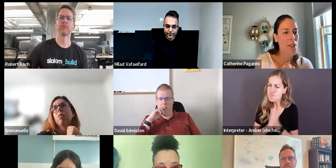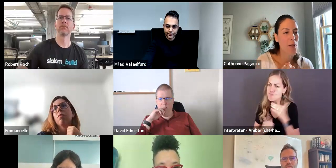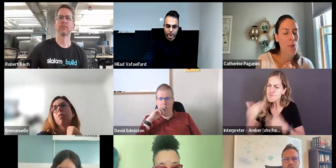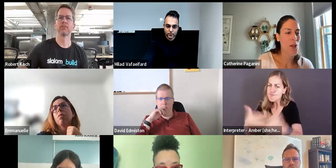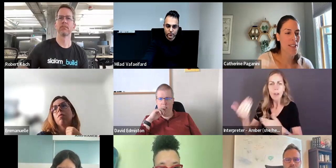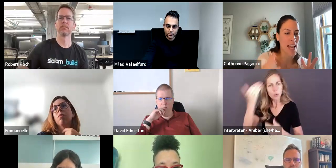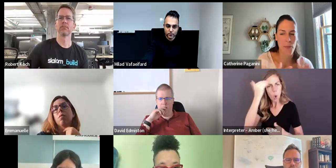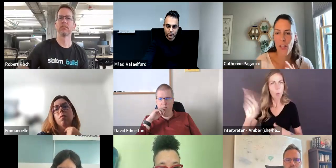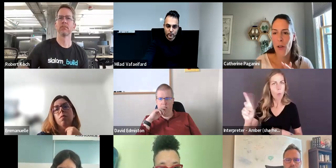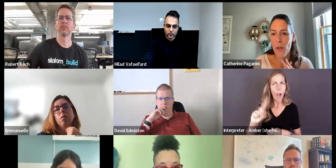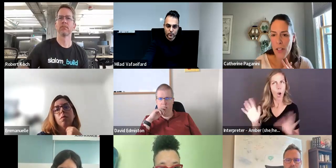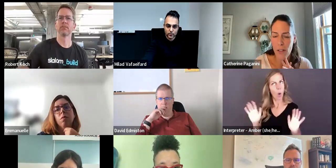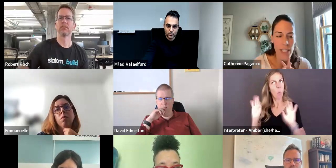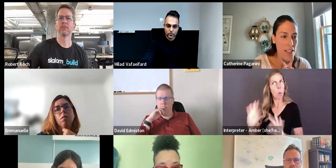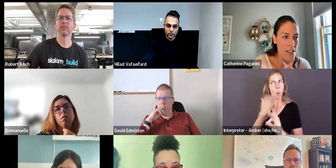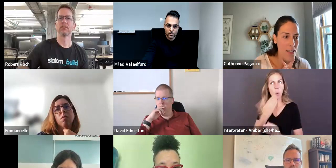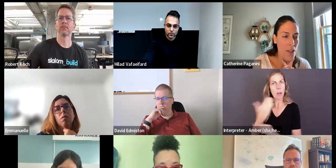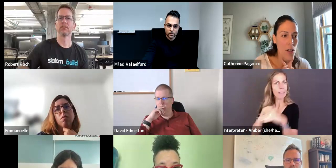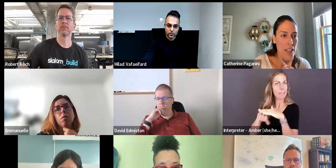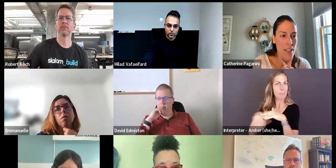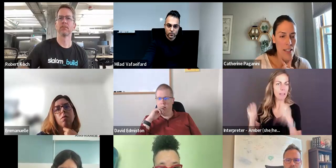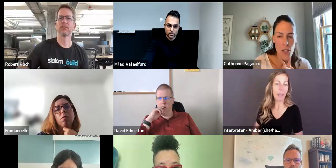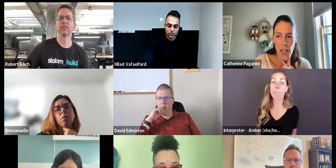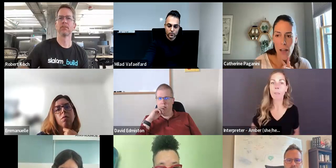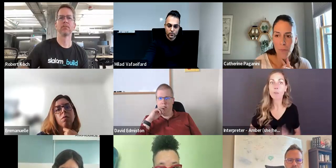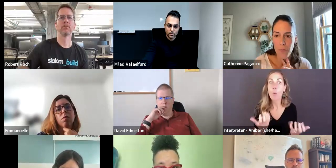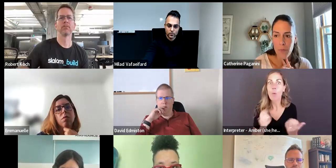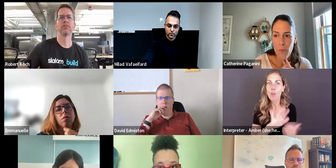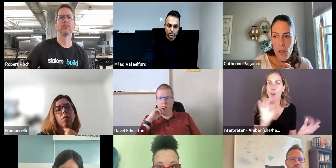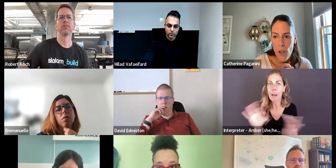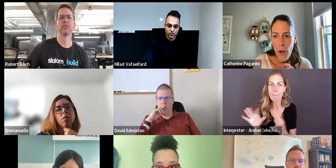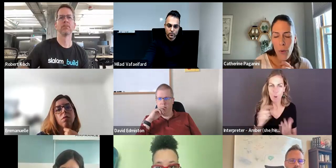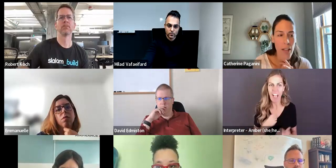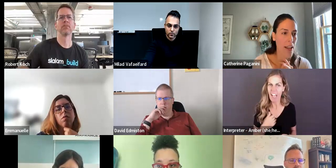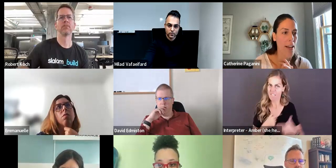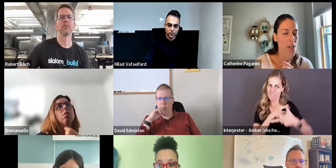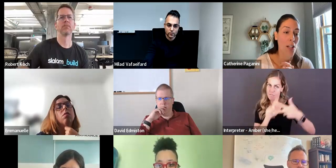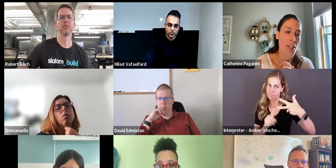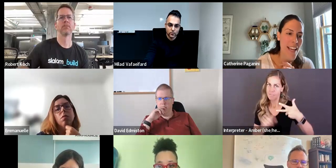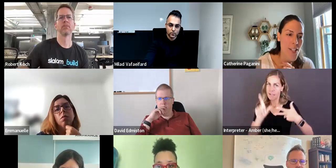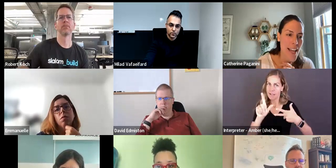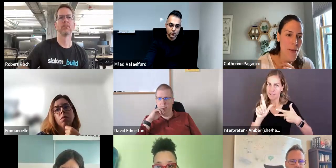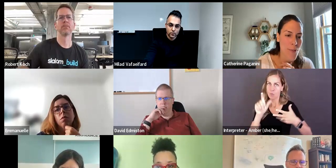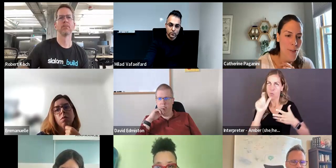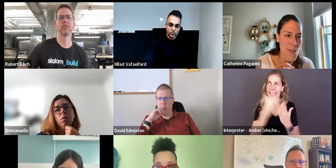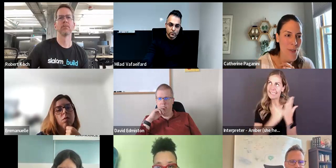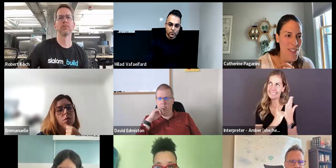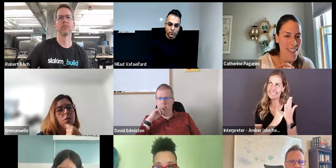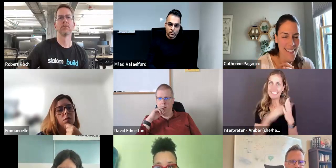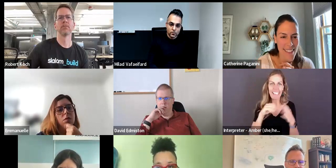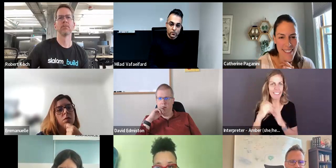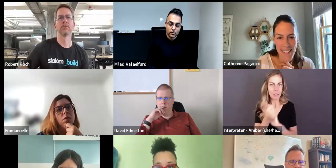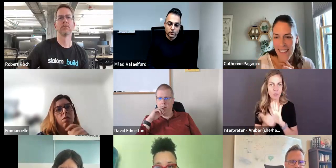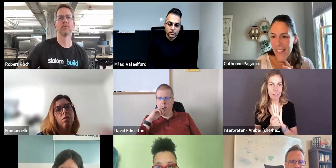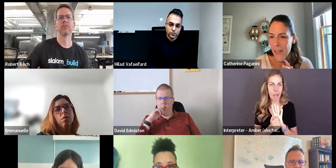we'll be needing your input all the time. So those are the three lists. They are all linked in the agenda. So yeah, action, lots of action items for the group